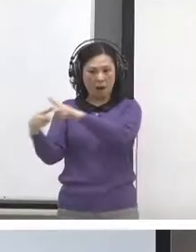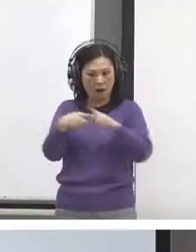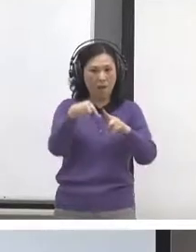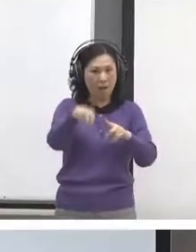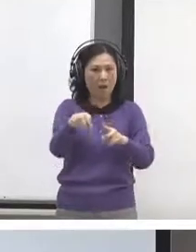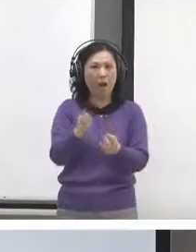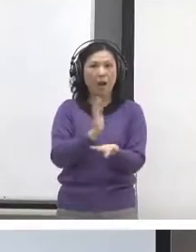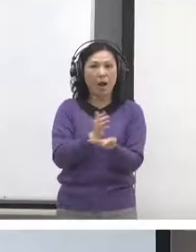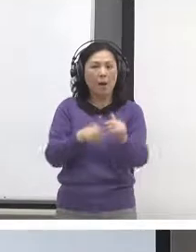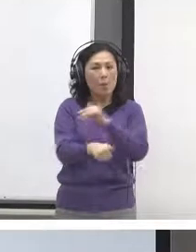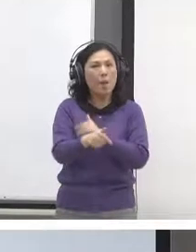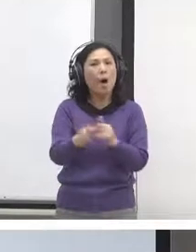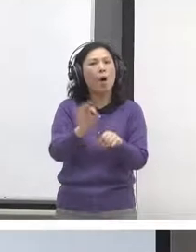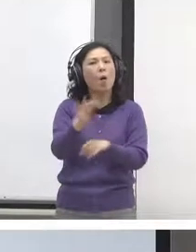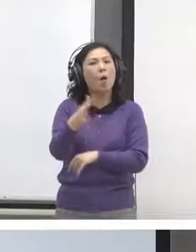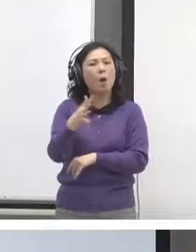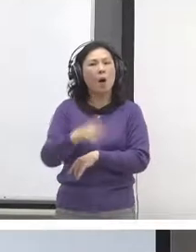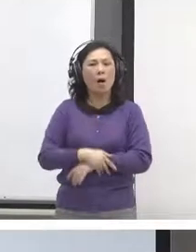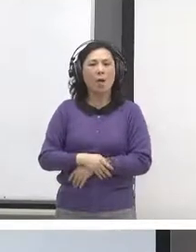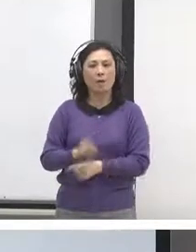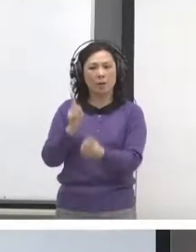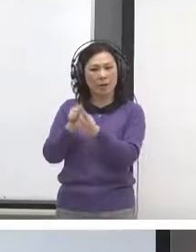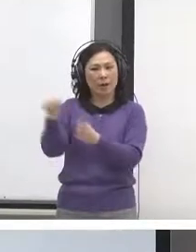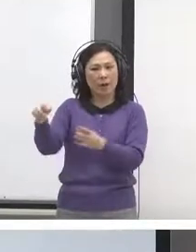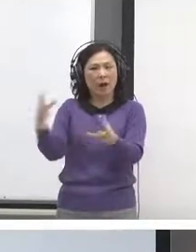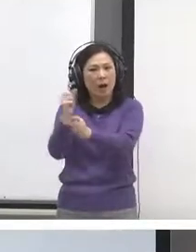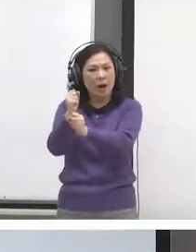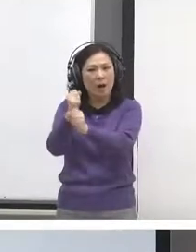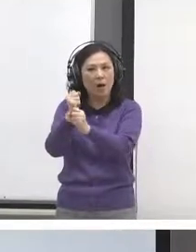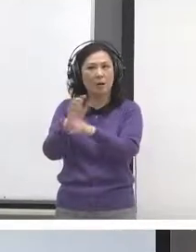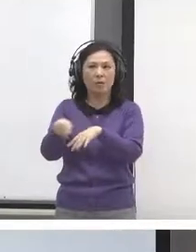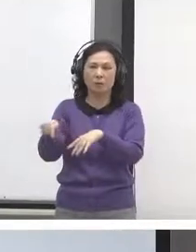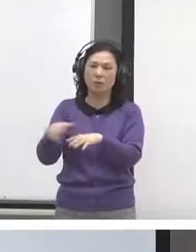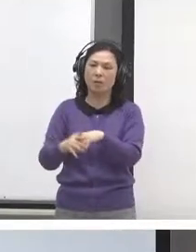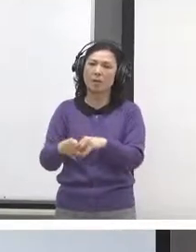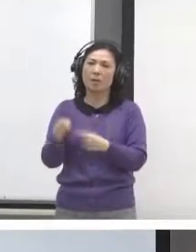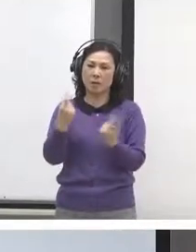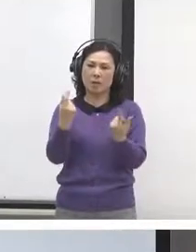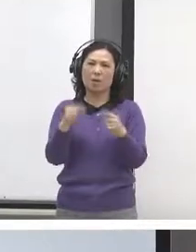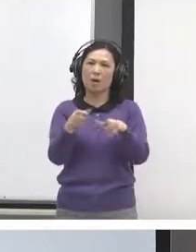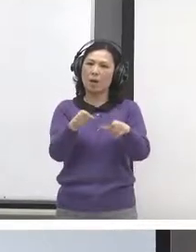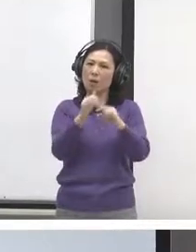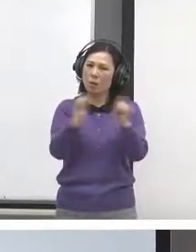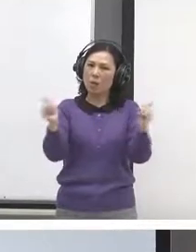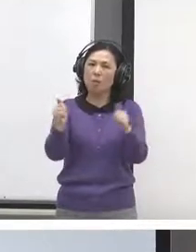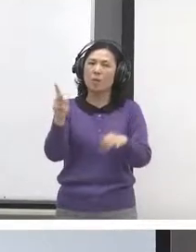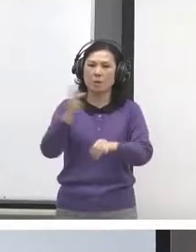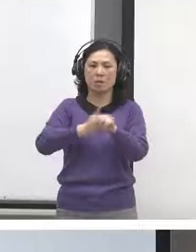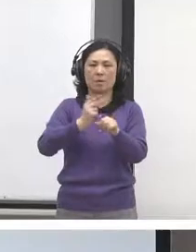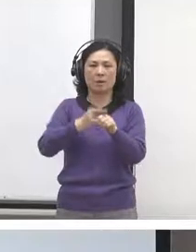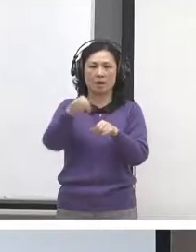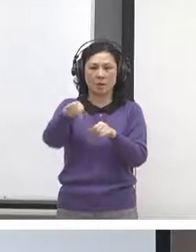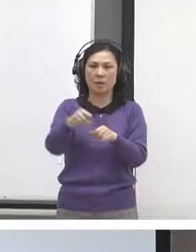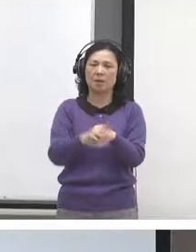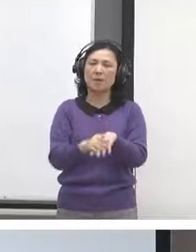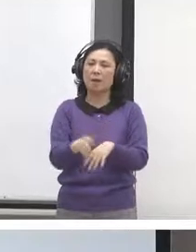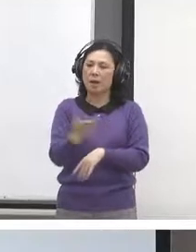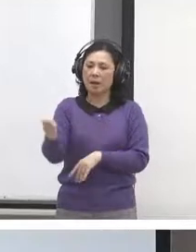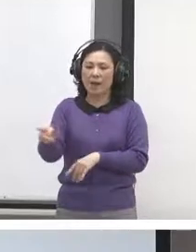and collaborators, it was actually Civic Tech Hack Nights that gave shape to this project and his